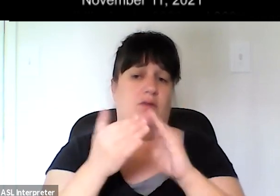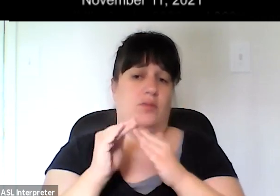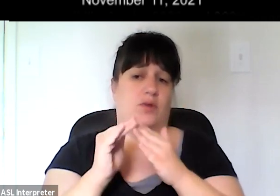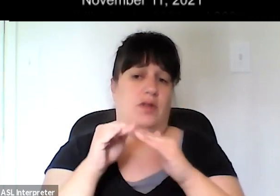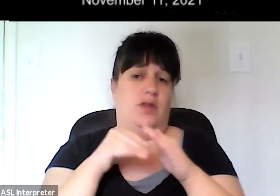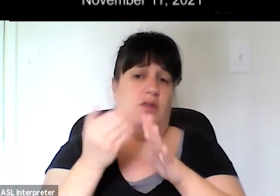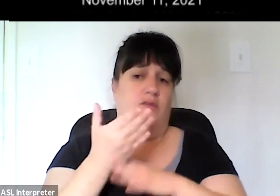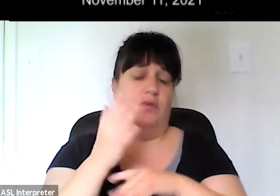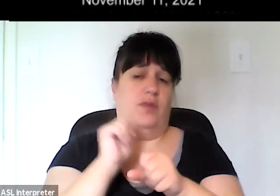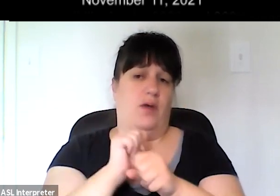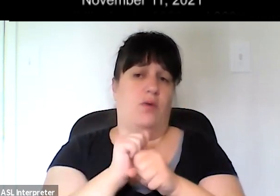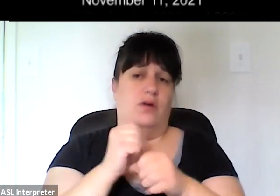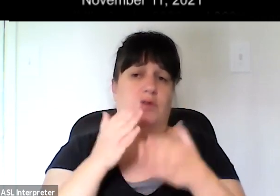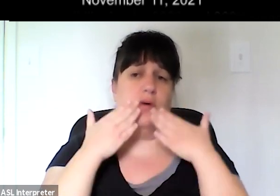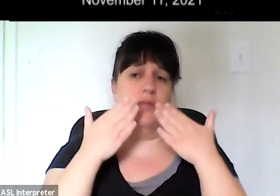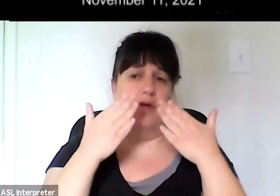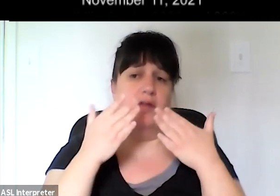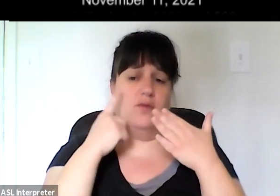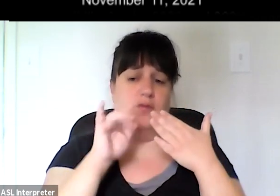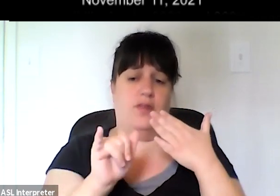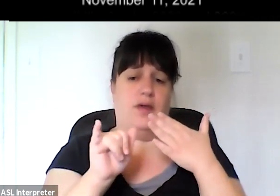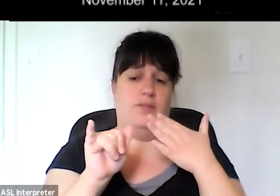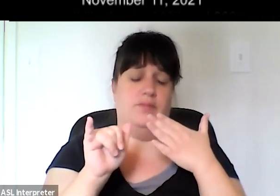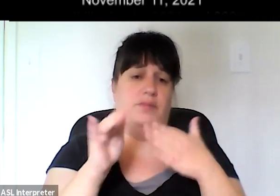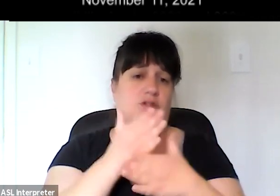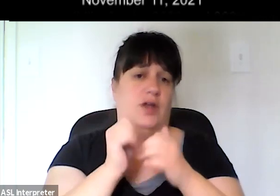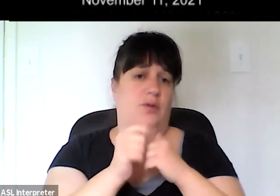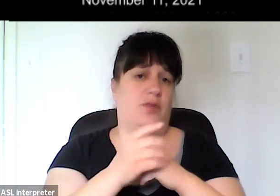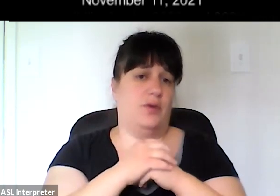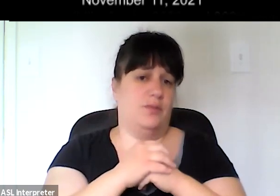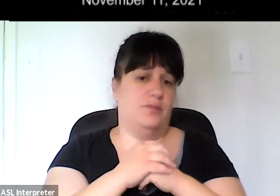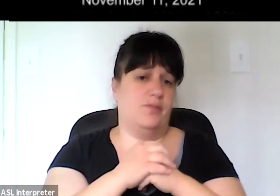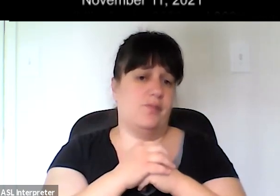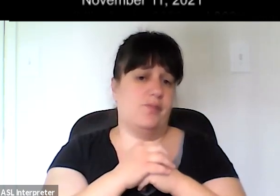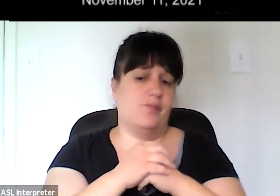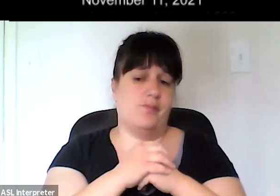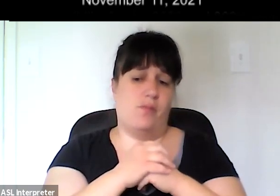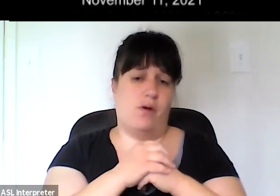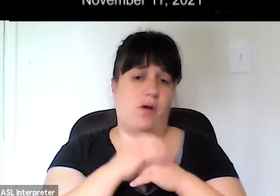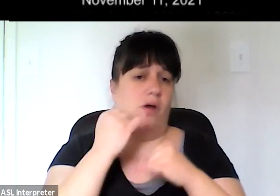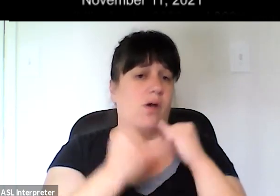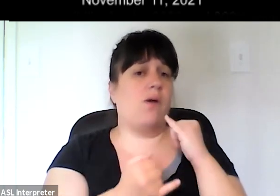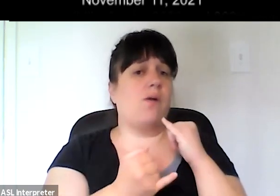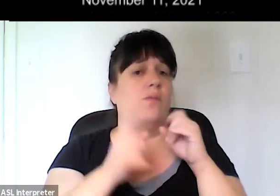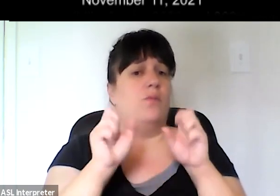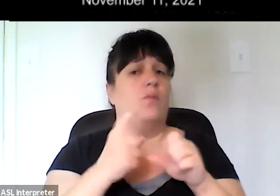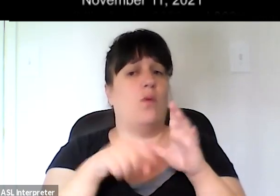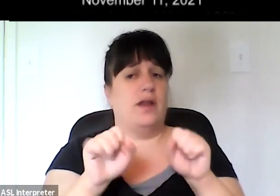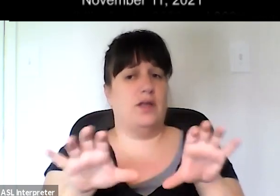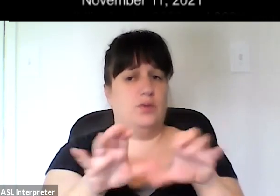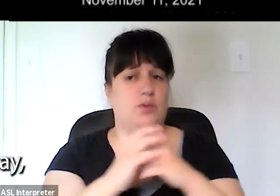work. So I'm very grateful for them to share their material with me. And lastly, what can you